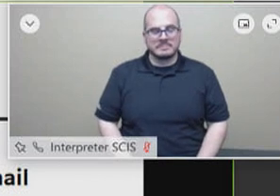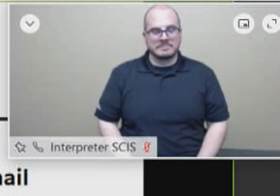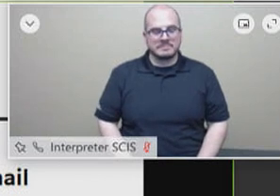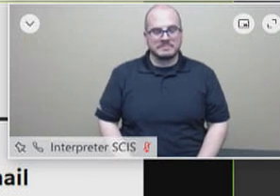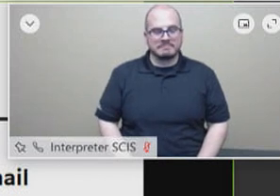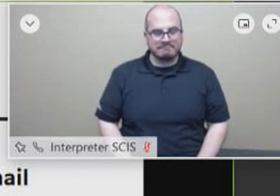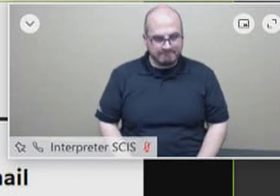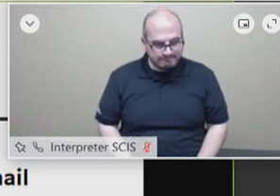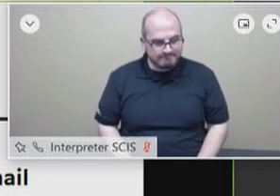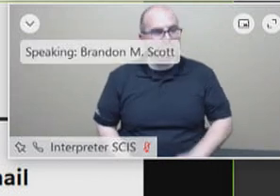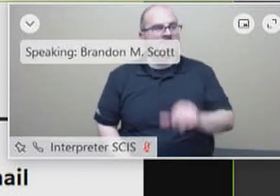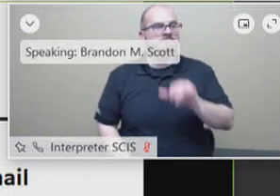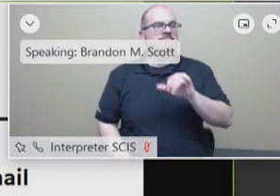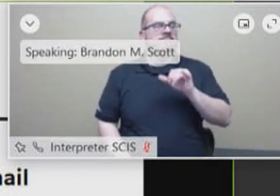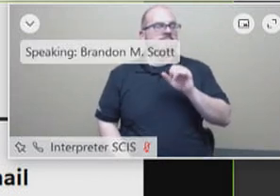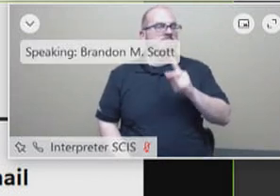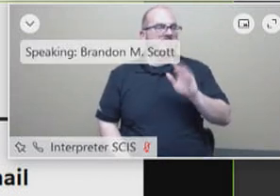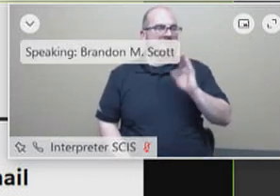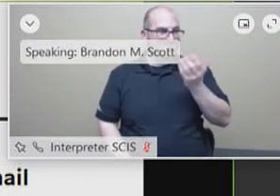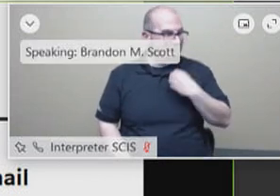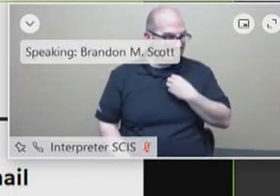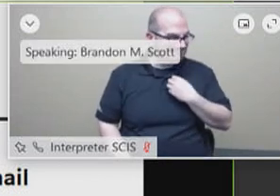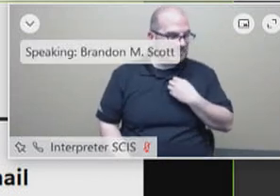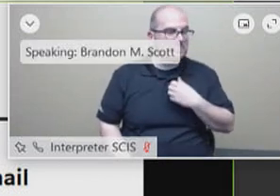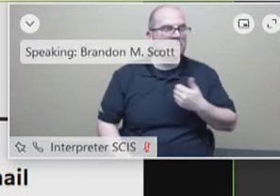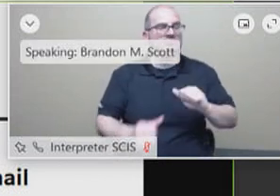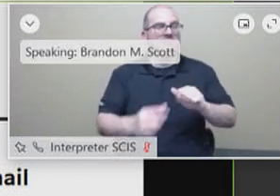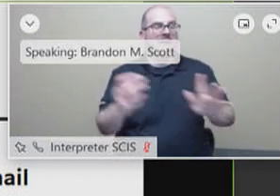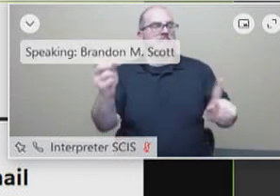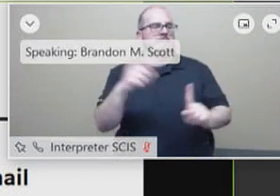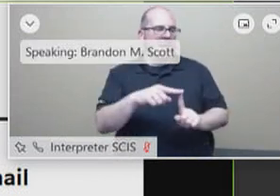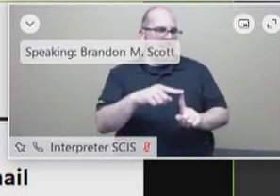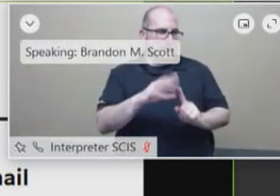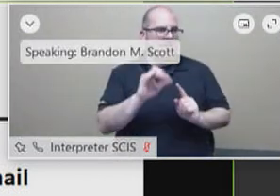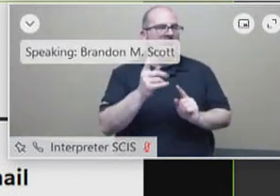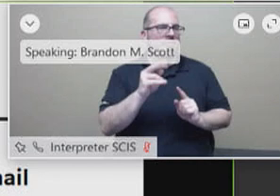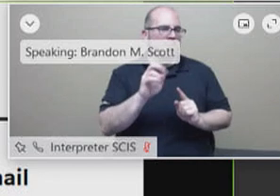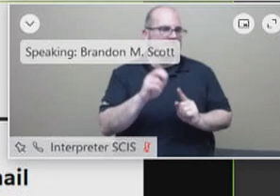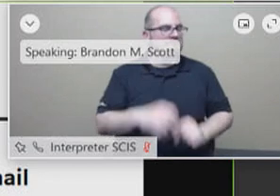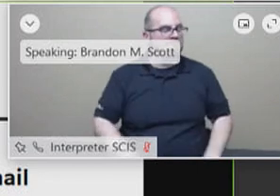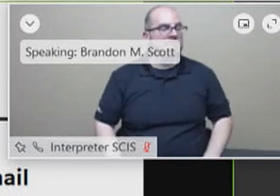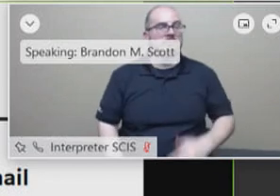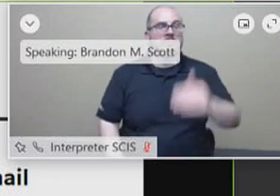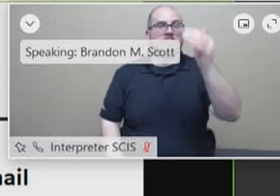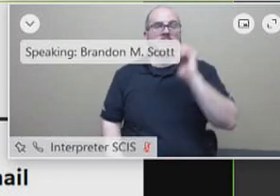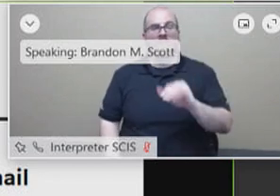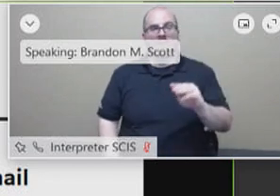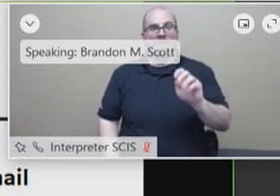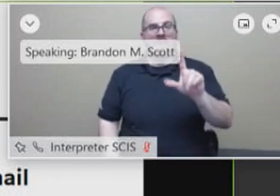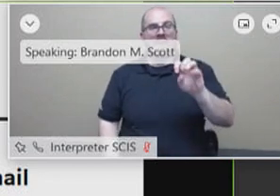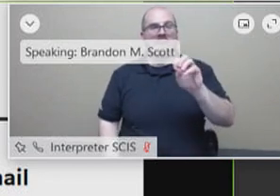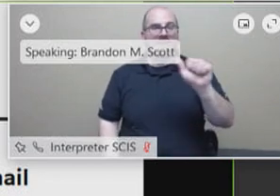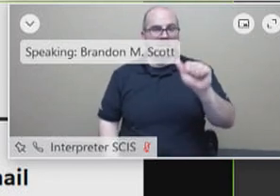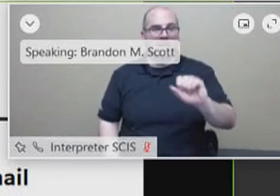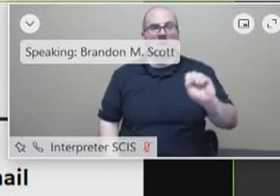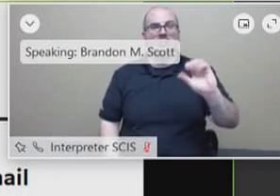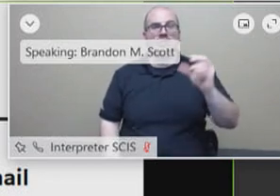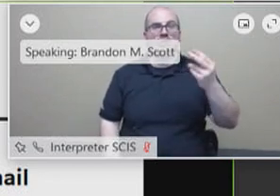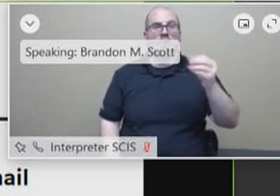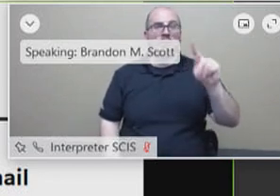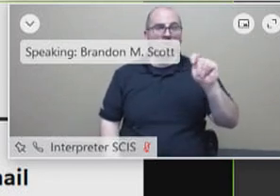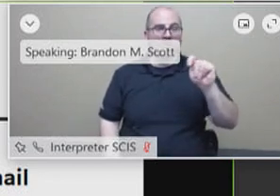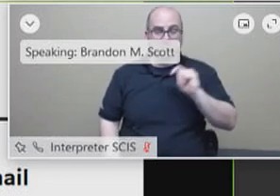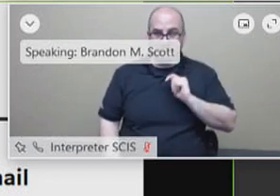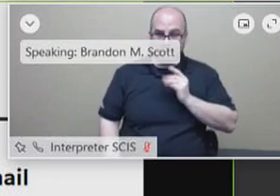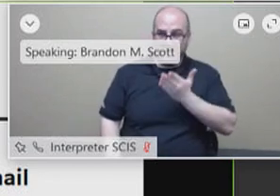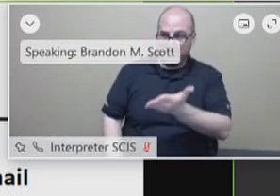All right. We'll try to come back to Catherine. Melissa Schober. Melissa, are you there?